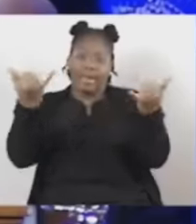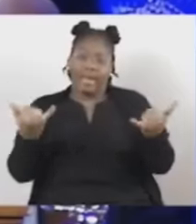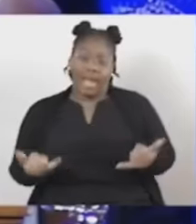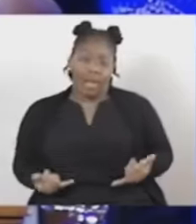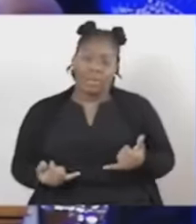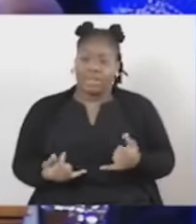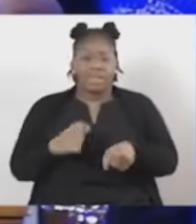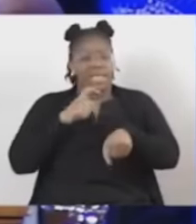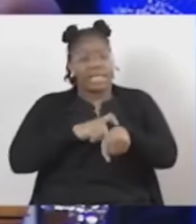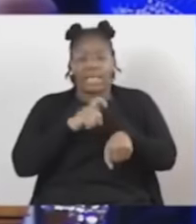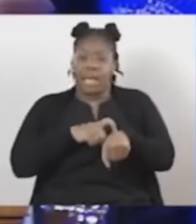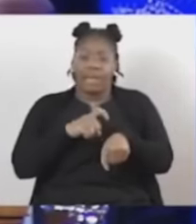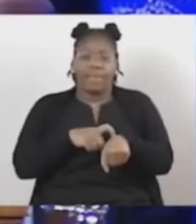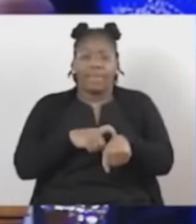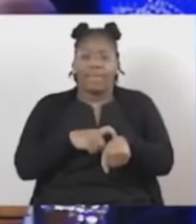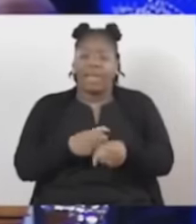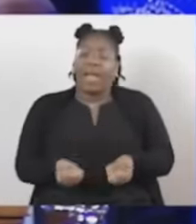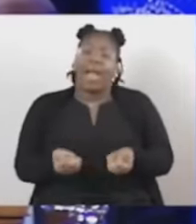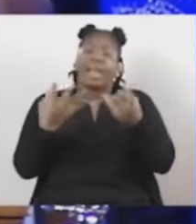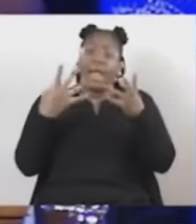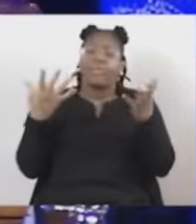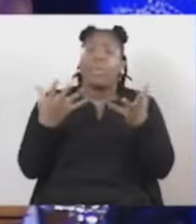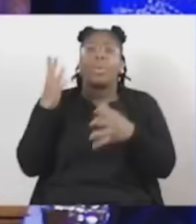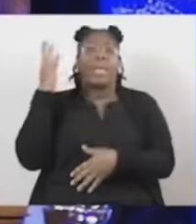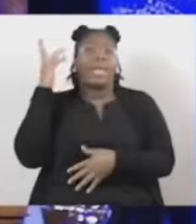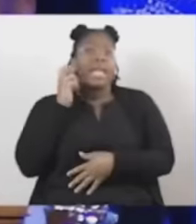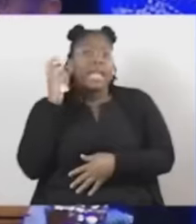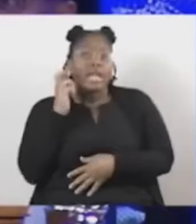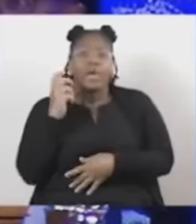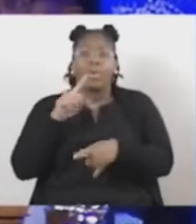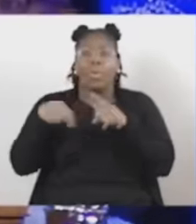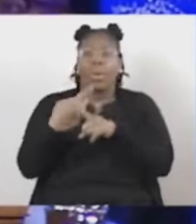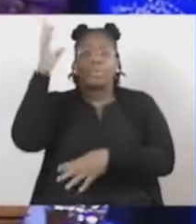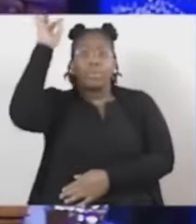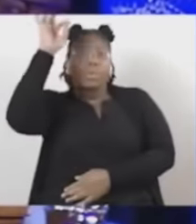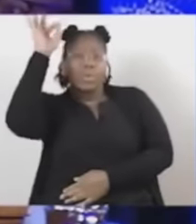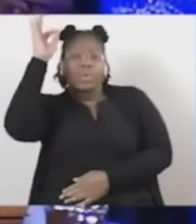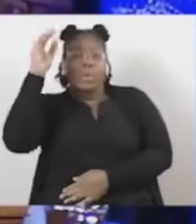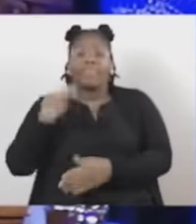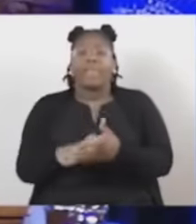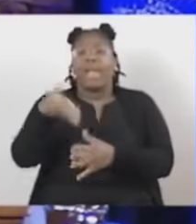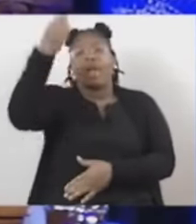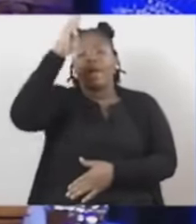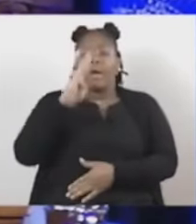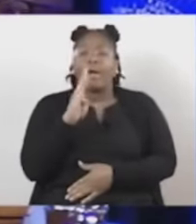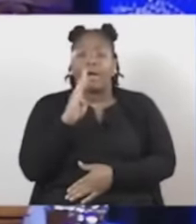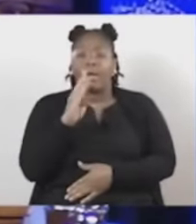the prophetic prognostications we're hearing deals less and less with the fact that God will jump up in your